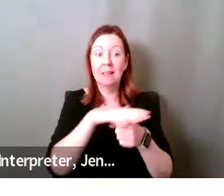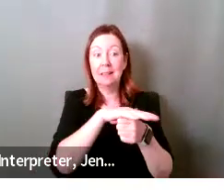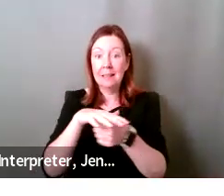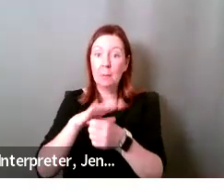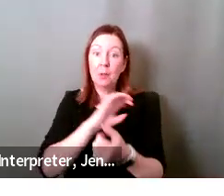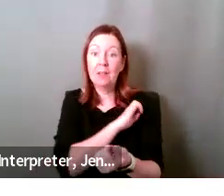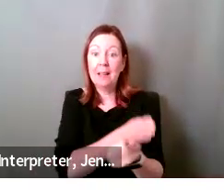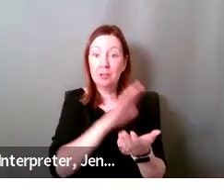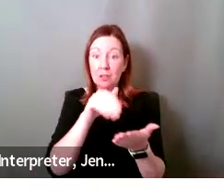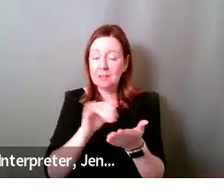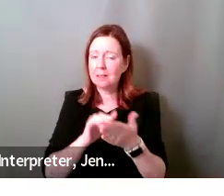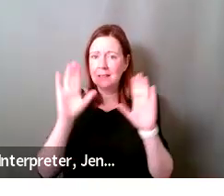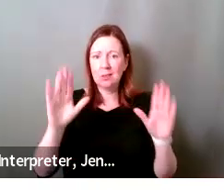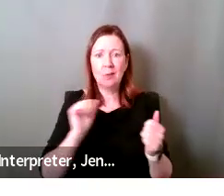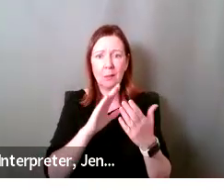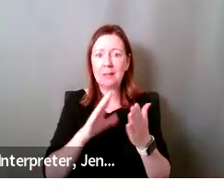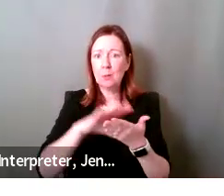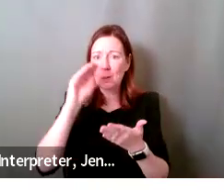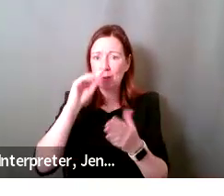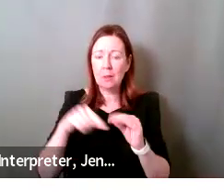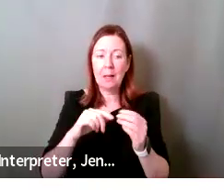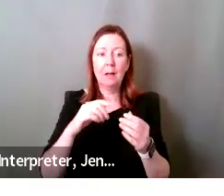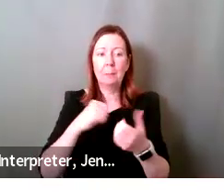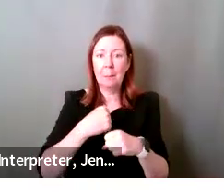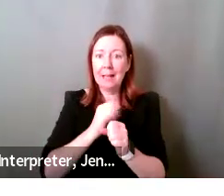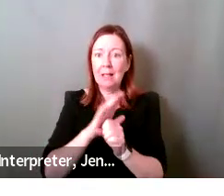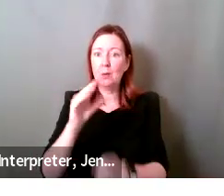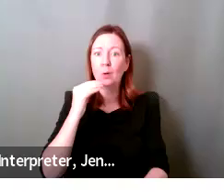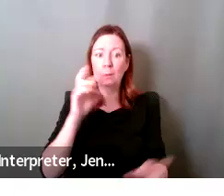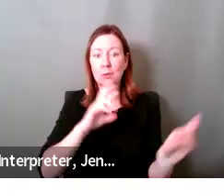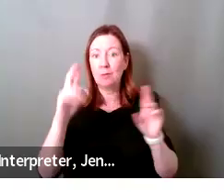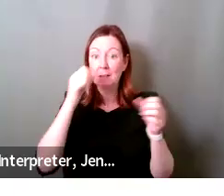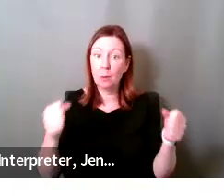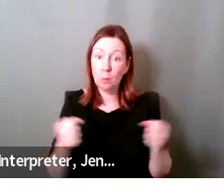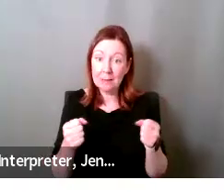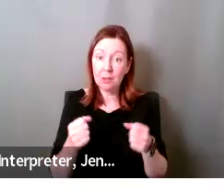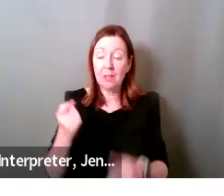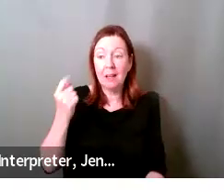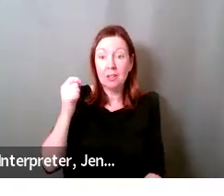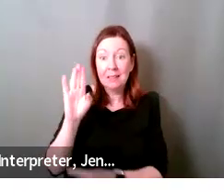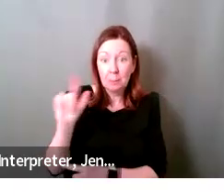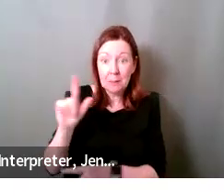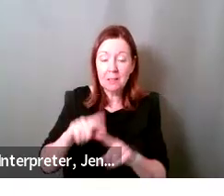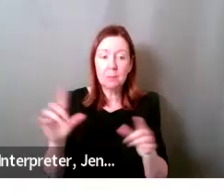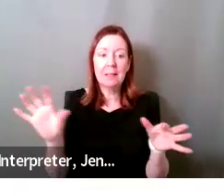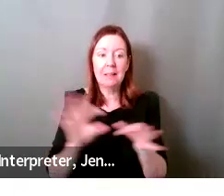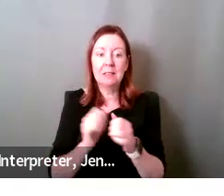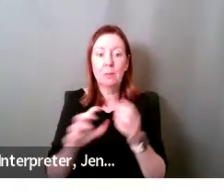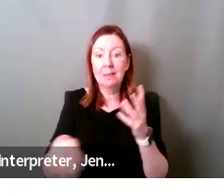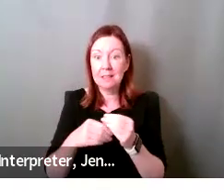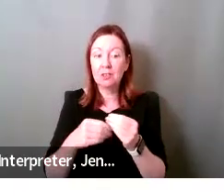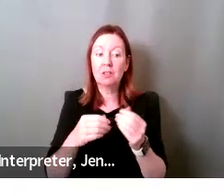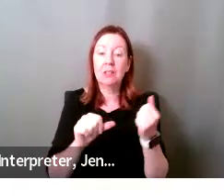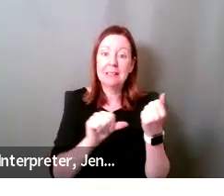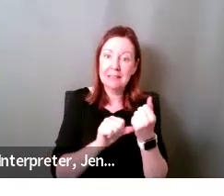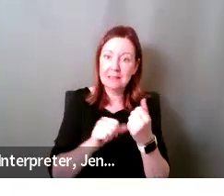energy centers is a great way to learn about weatherizing your homes and understanding bills, but also connecting you to additional assistance and